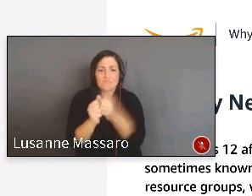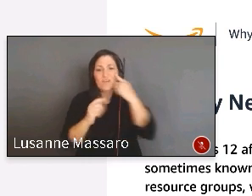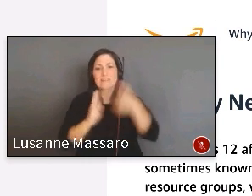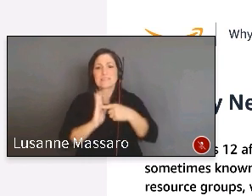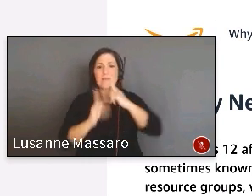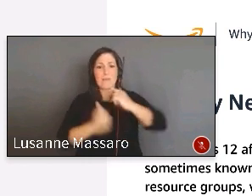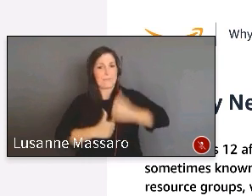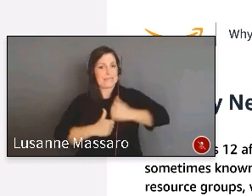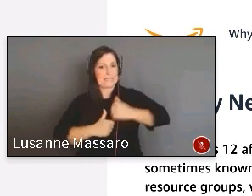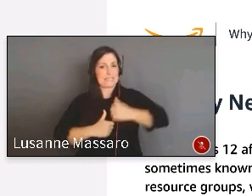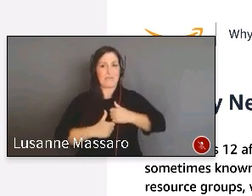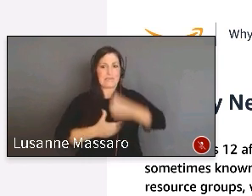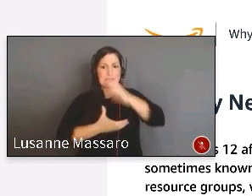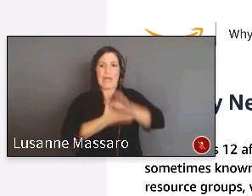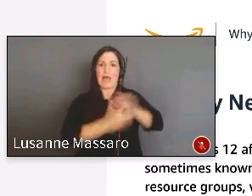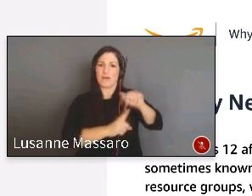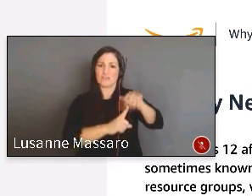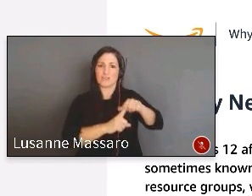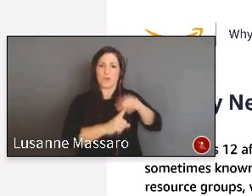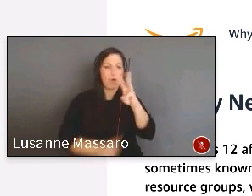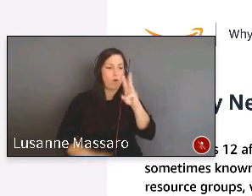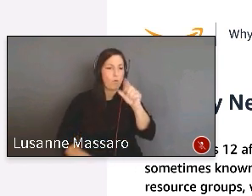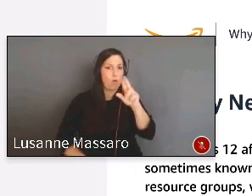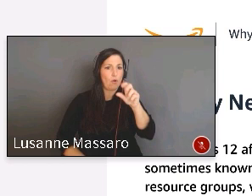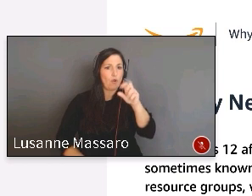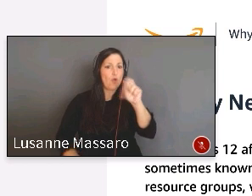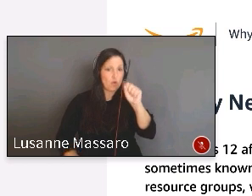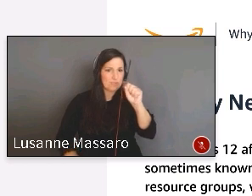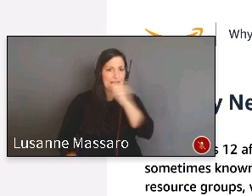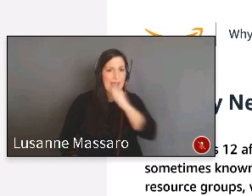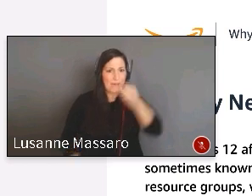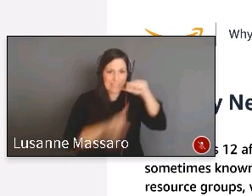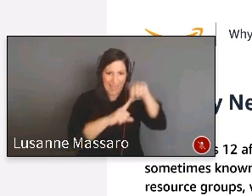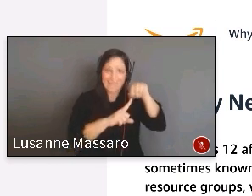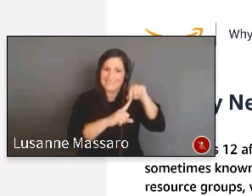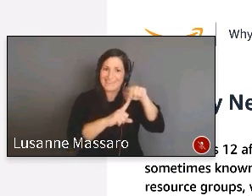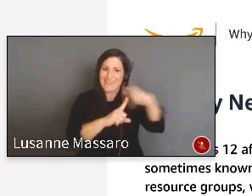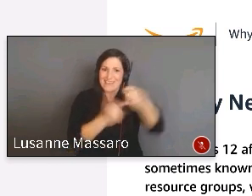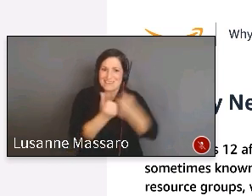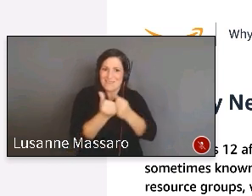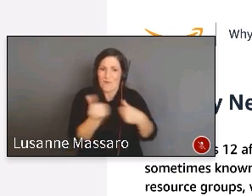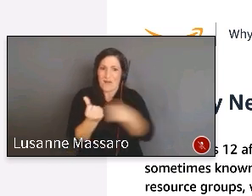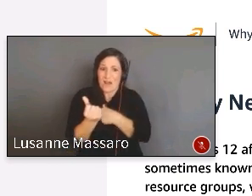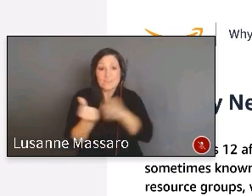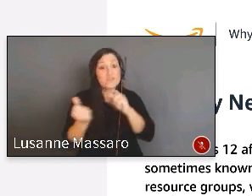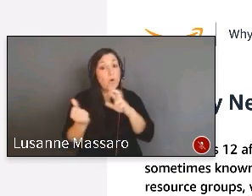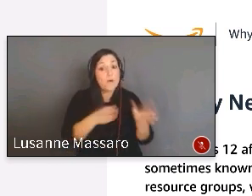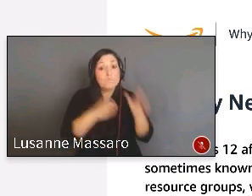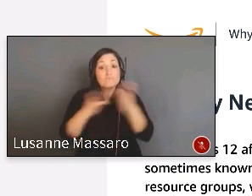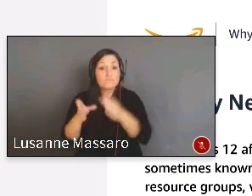Amazon definitely support our military community. We have people with disabilities. So if you have a